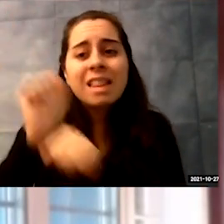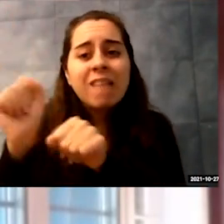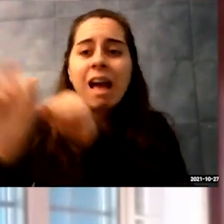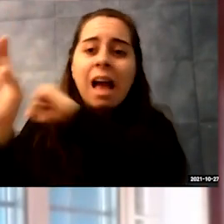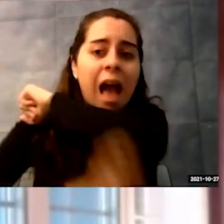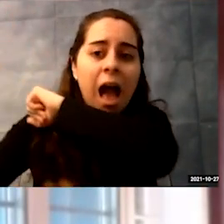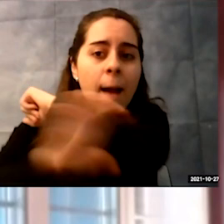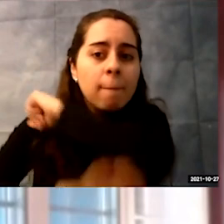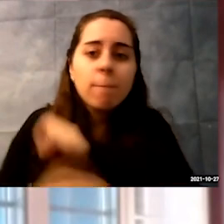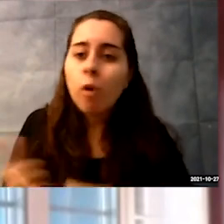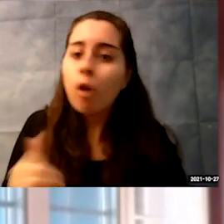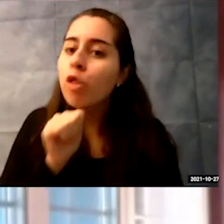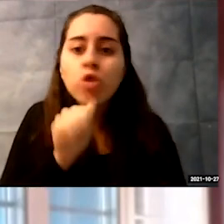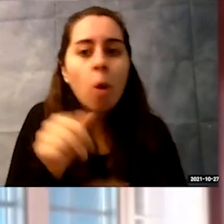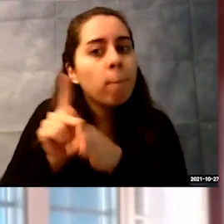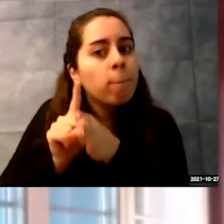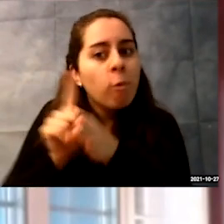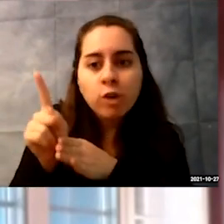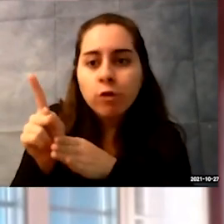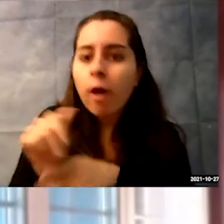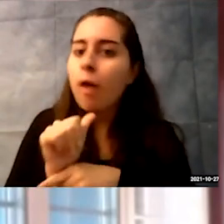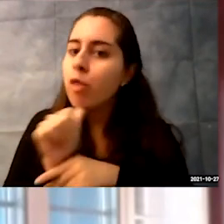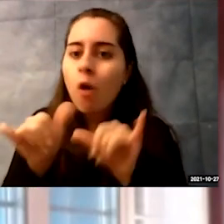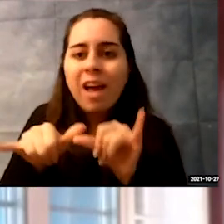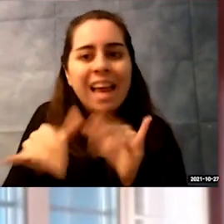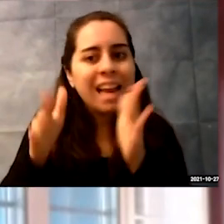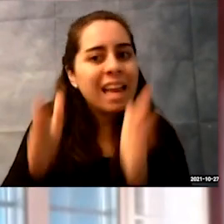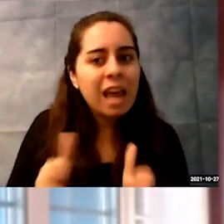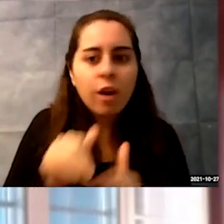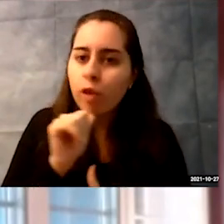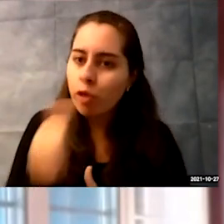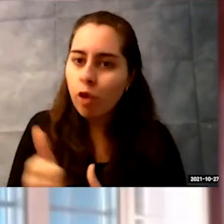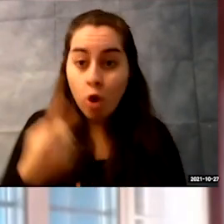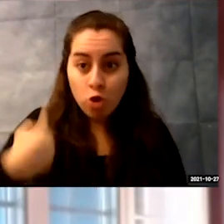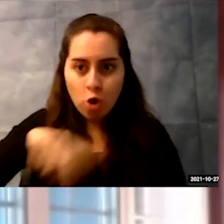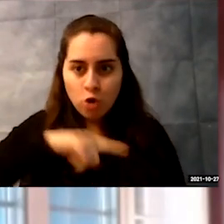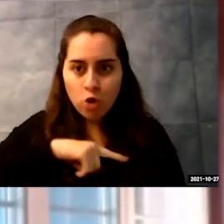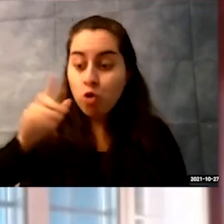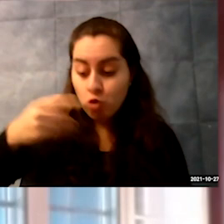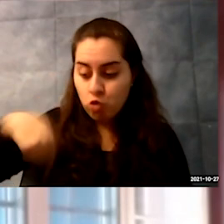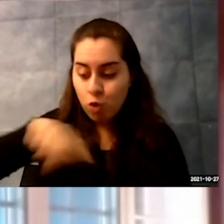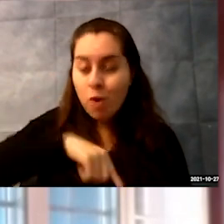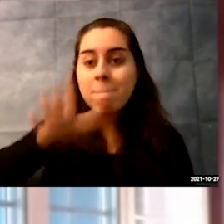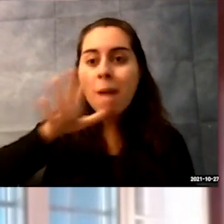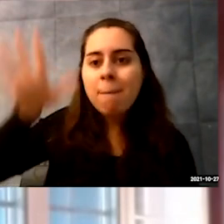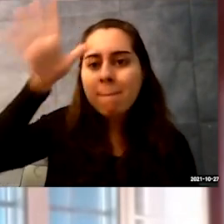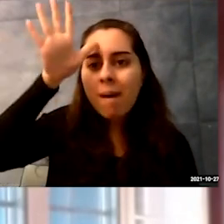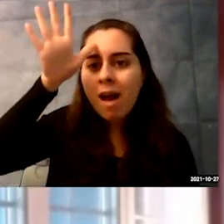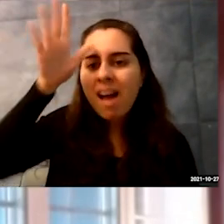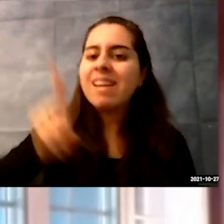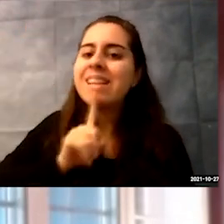or businessmen in the Young Lords. We were all the children of seamstresses and